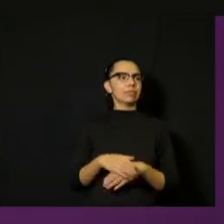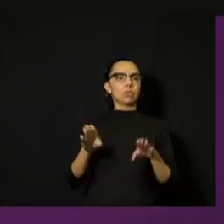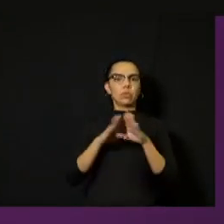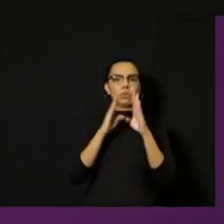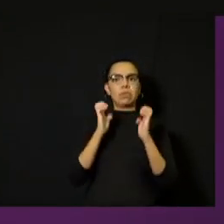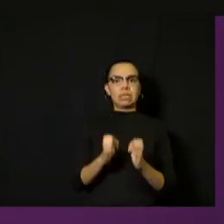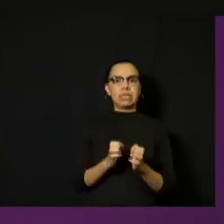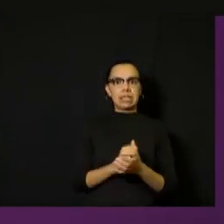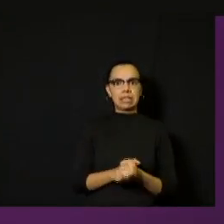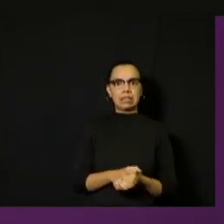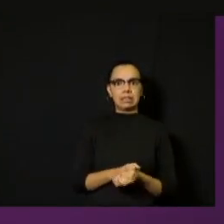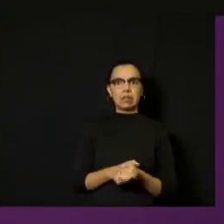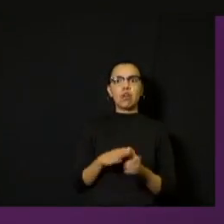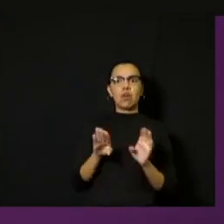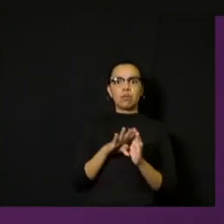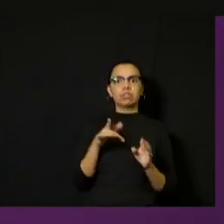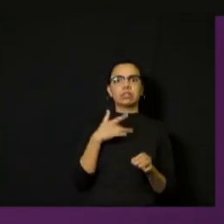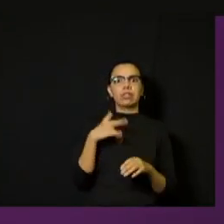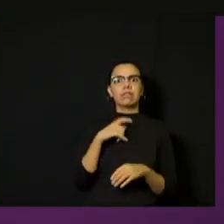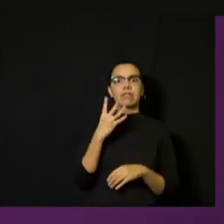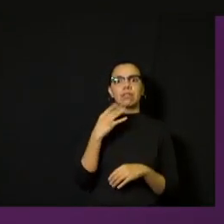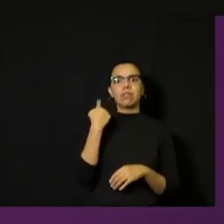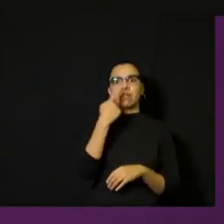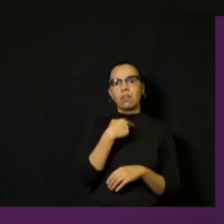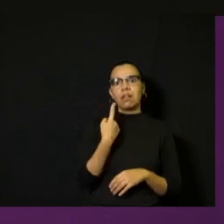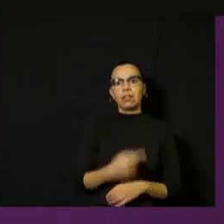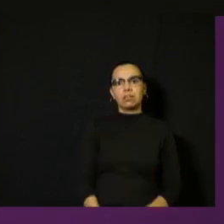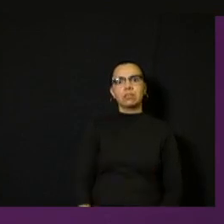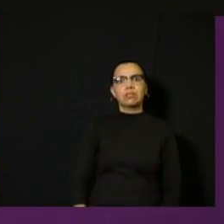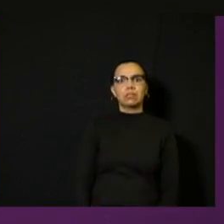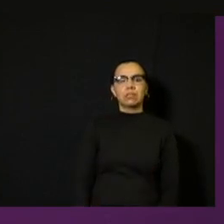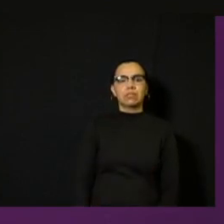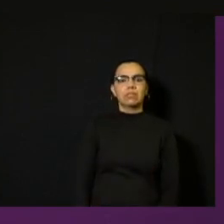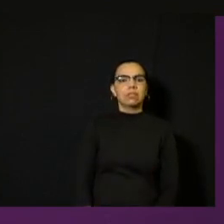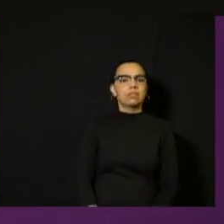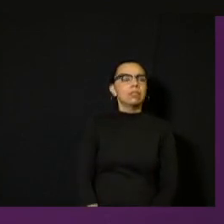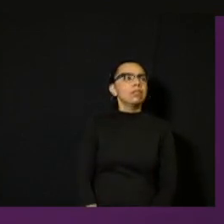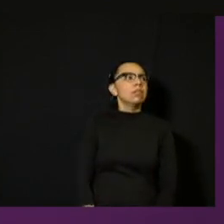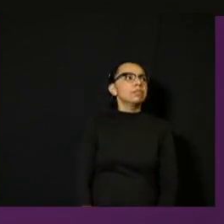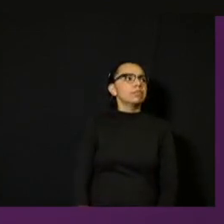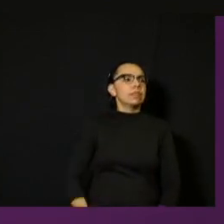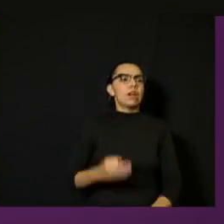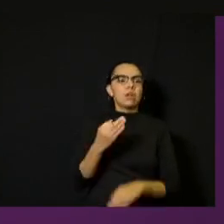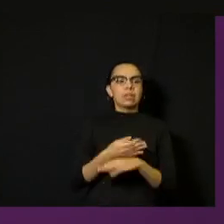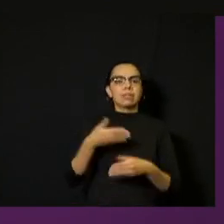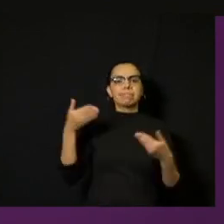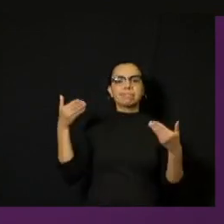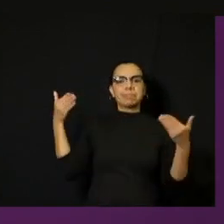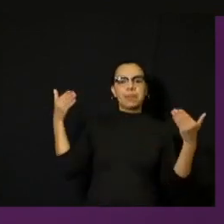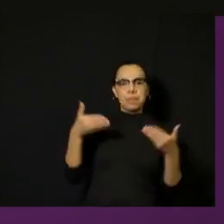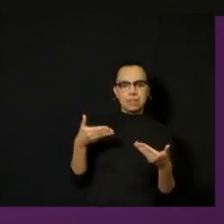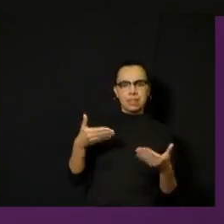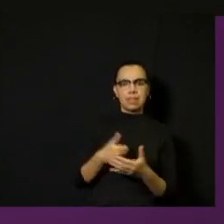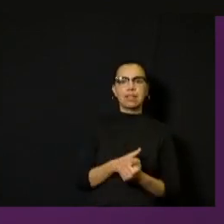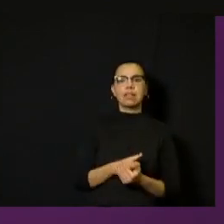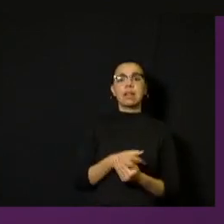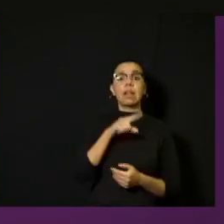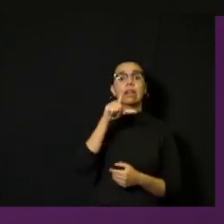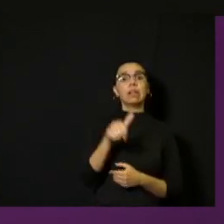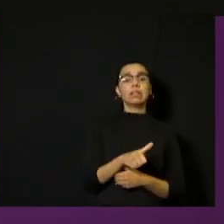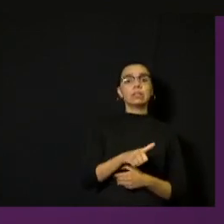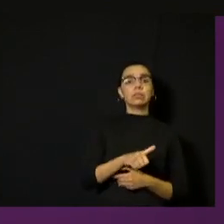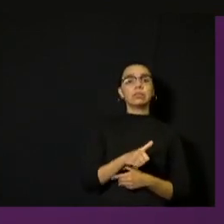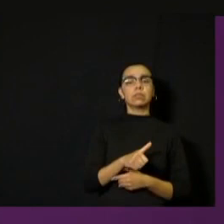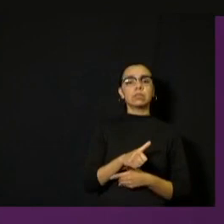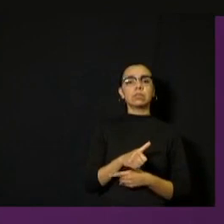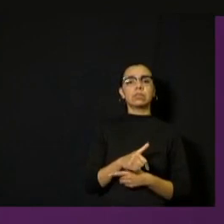Okay, how are you guys doing? What do you think of the marathon? We're going to have something different. We're going to introduce each other, and